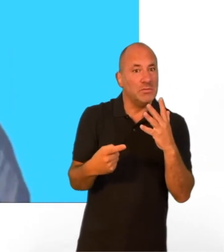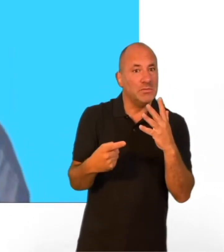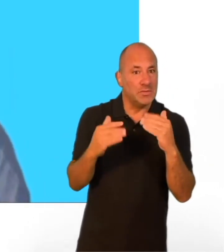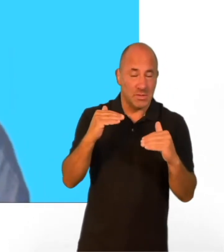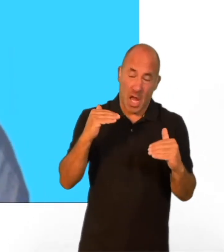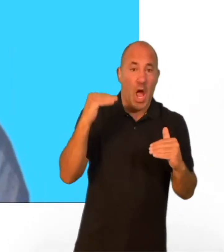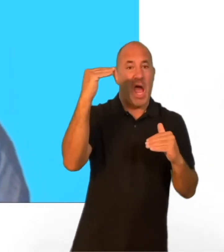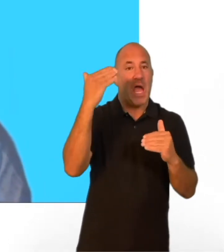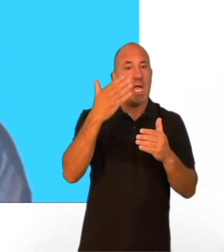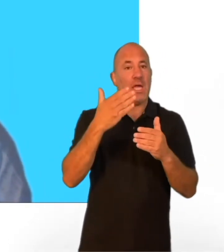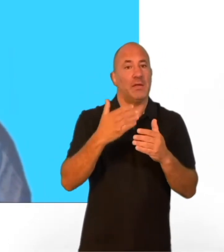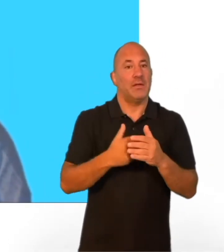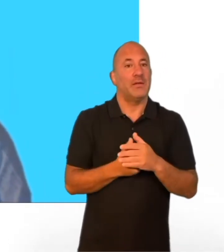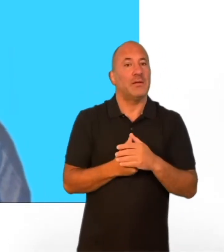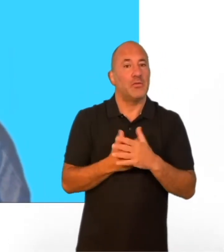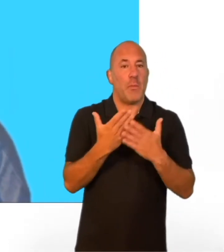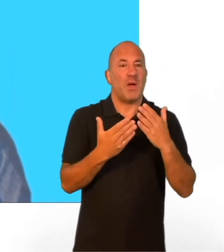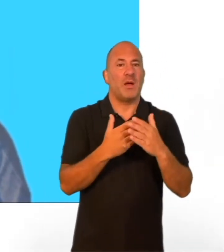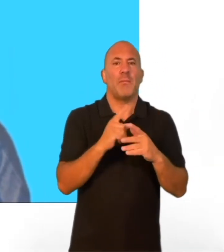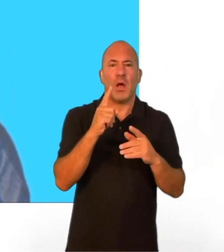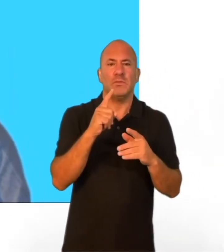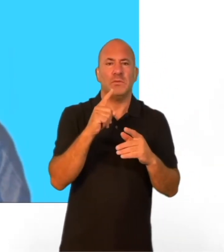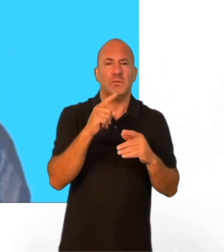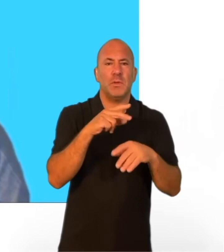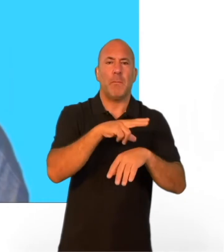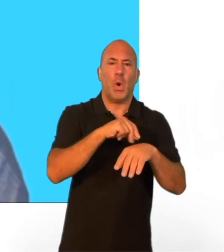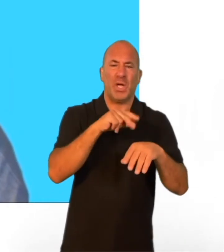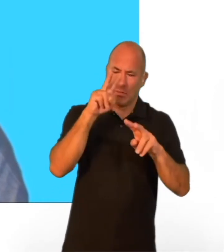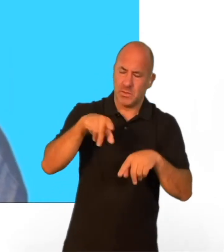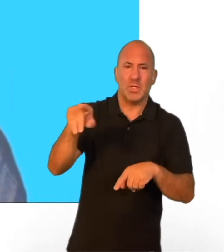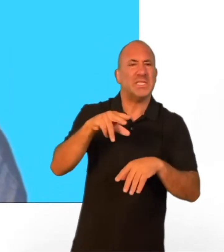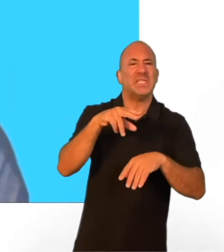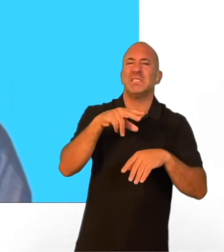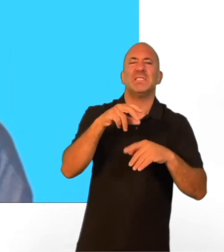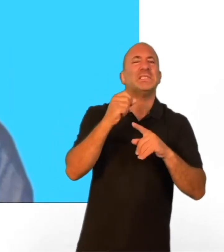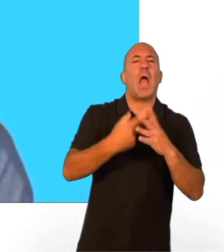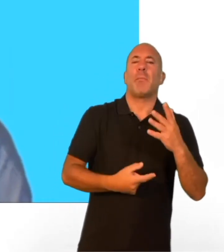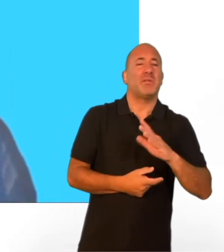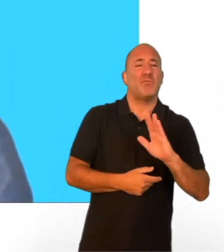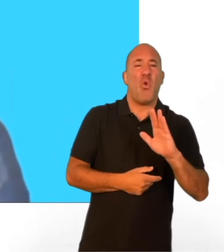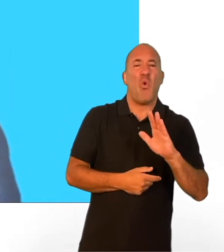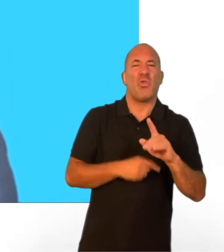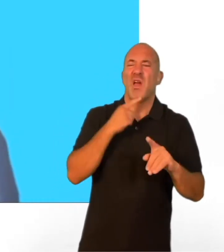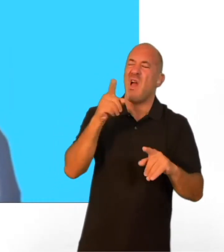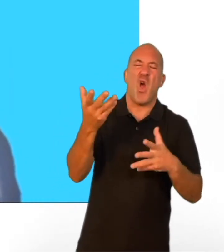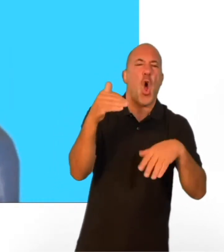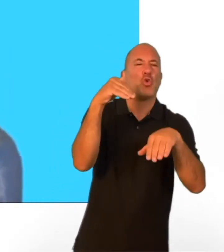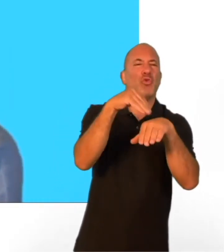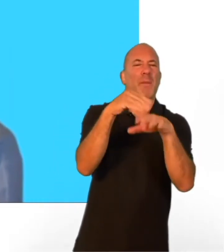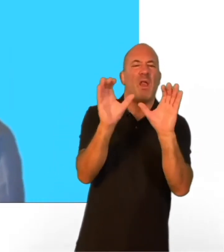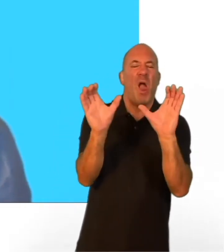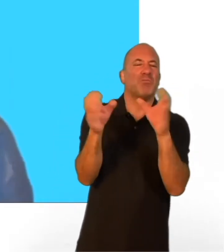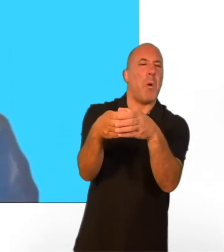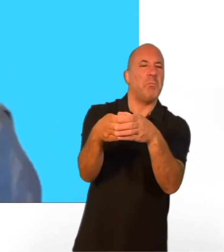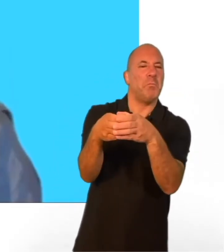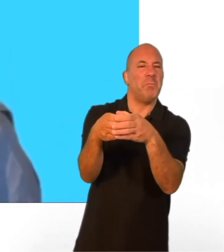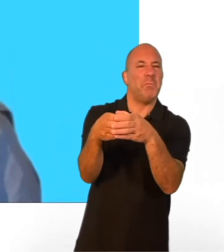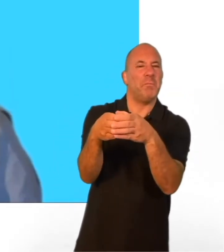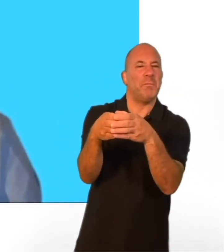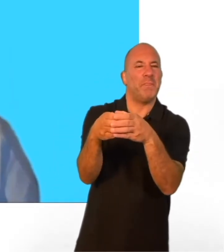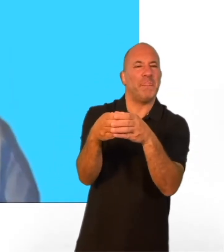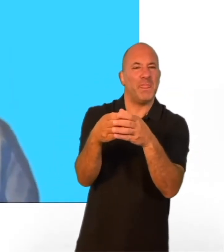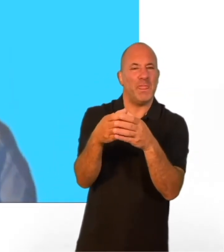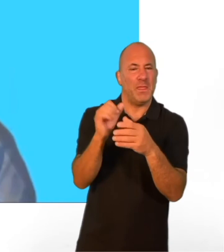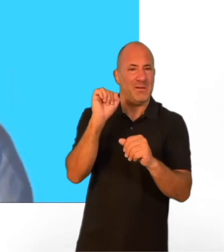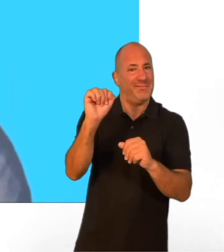brutality are disabled, but are not being read as disabled by the police, and instead are